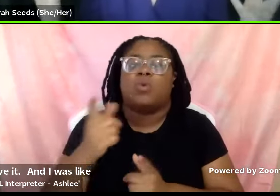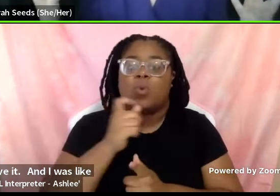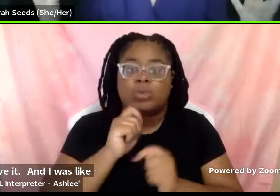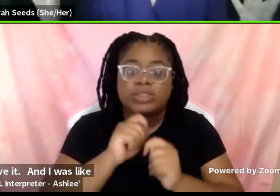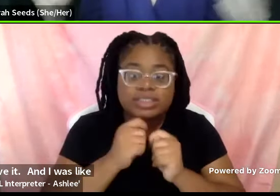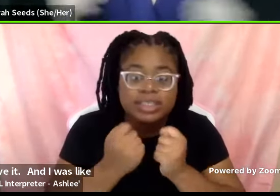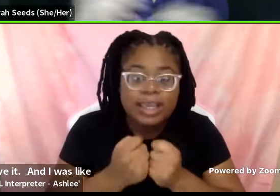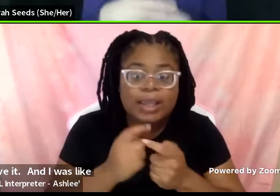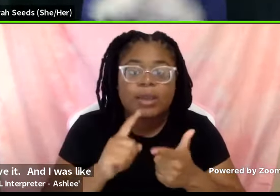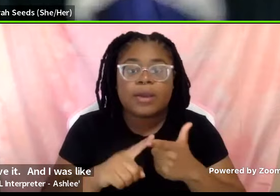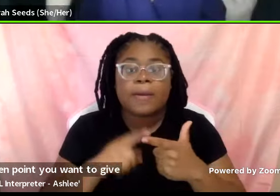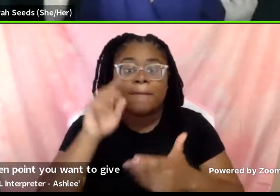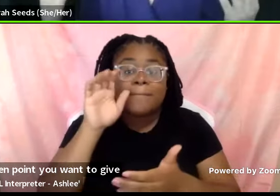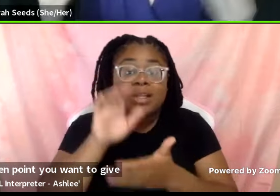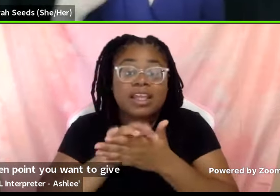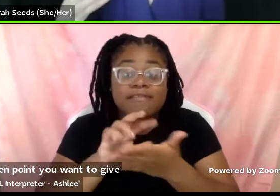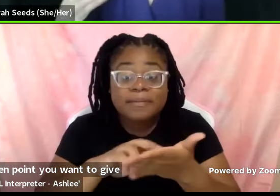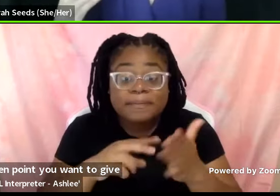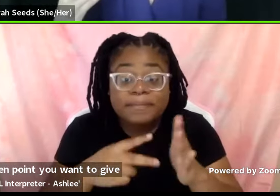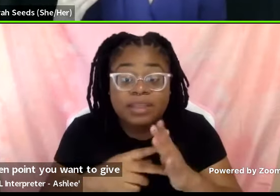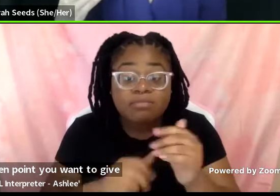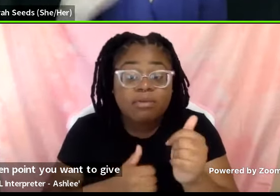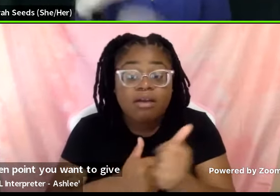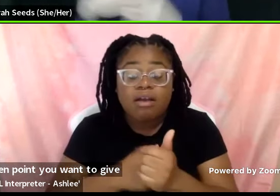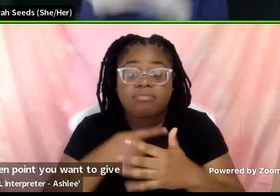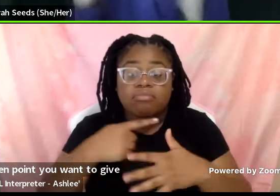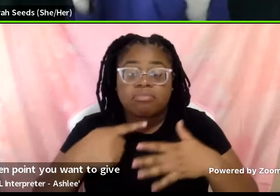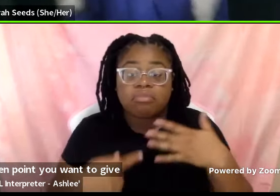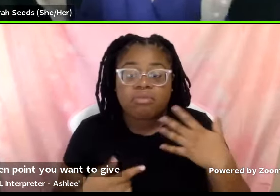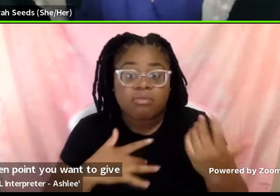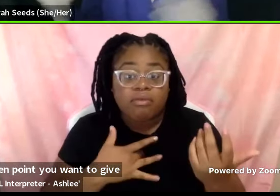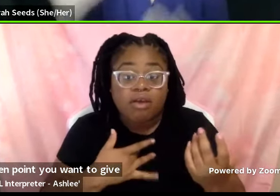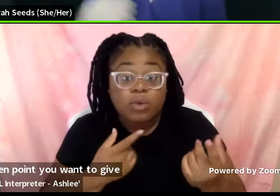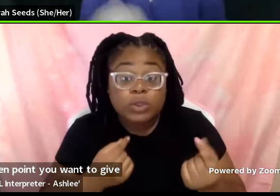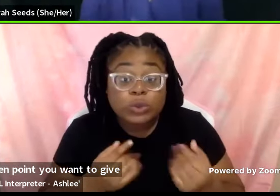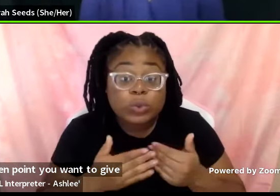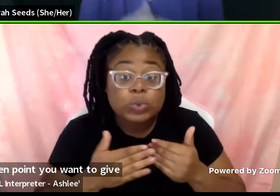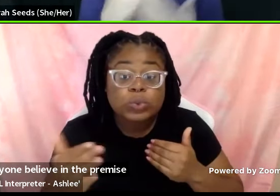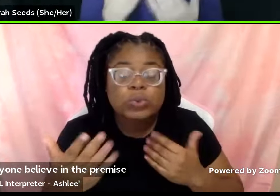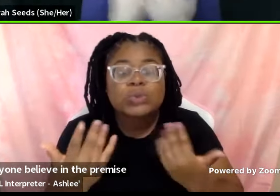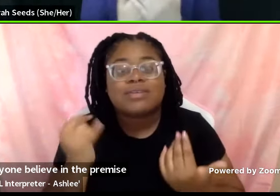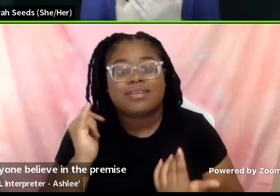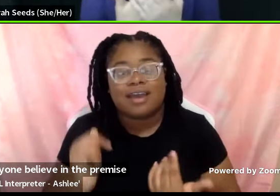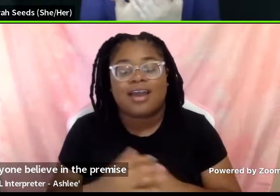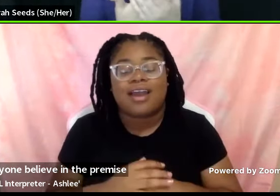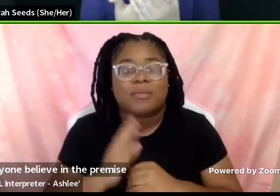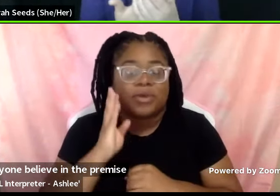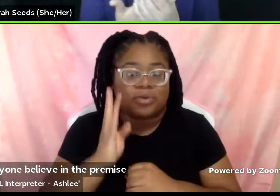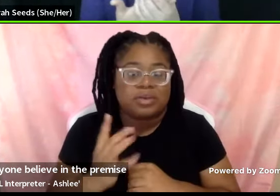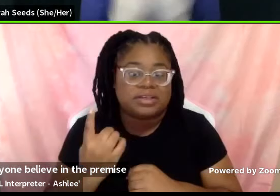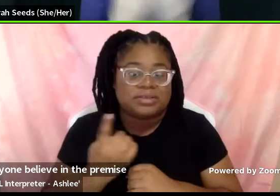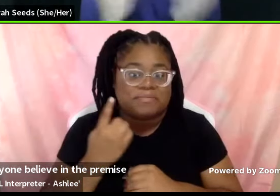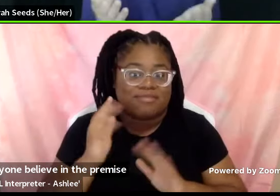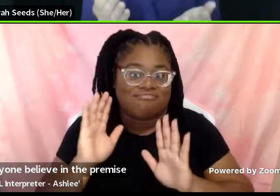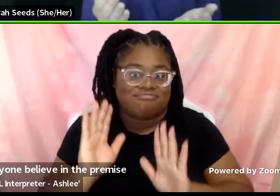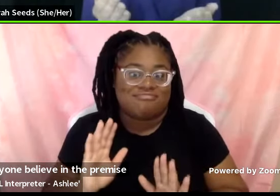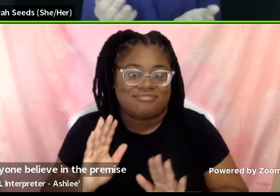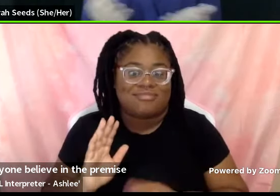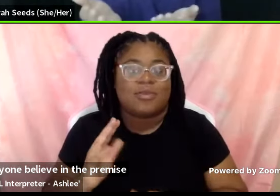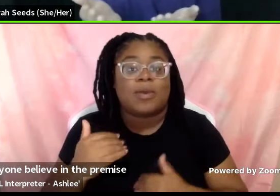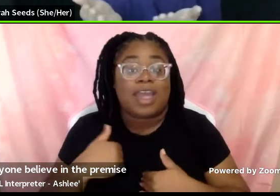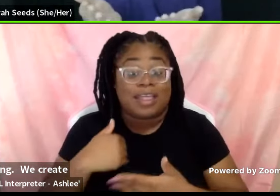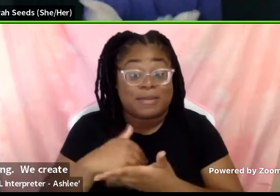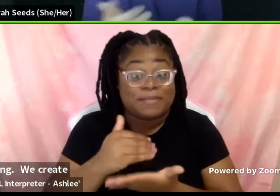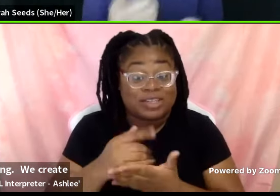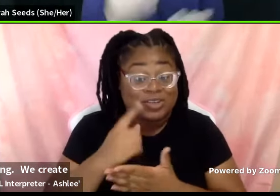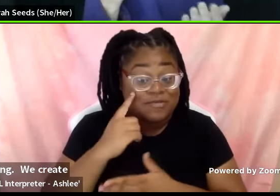everyone believe in the premise? How are we all feeling, you know, and where can we go with this? So we had created a really wonderful video. We had a budget for it that we